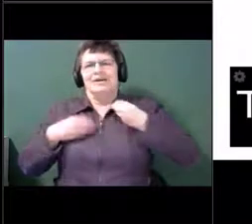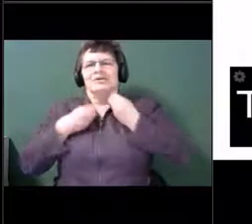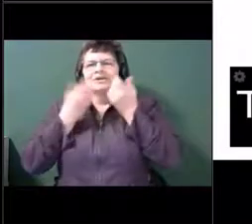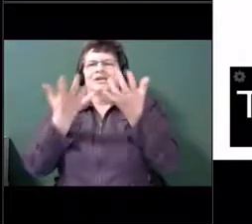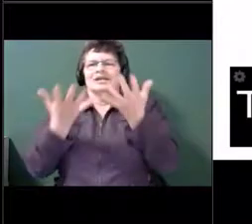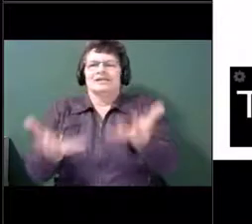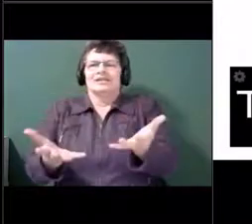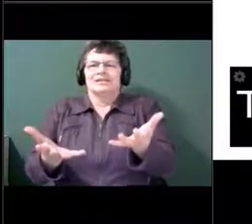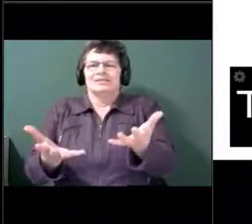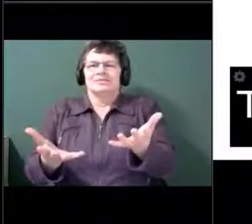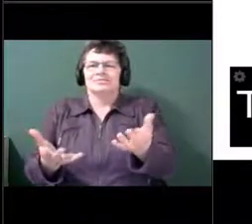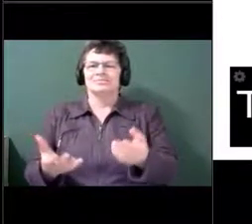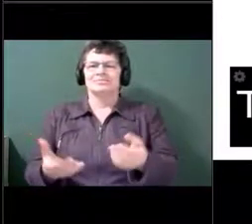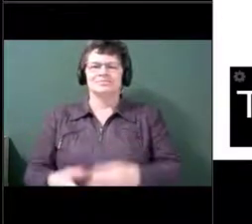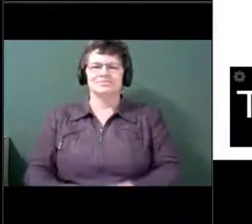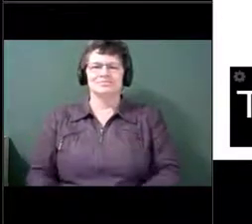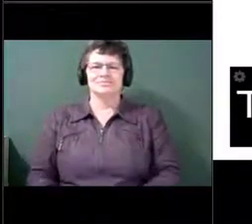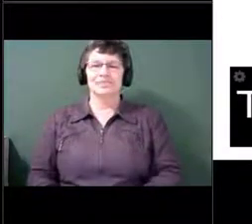for me.